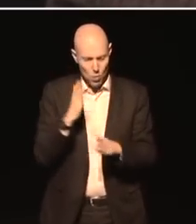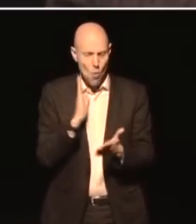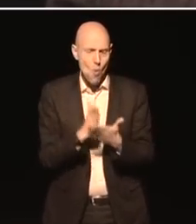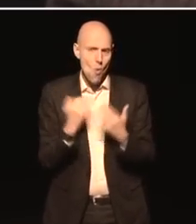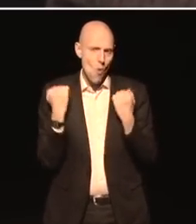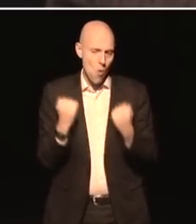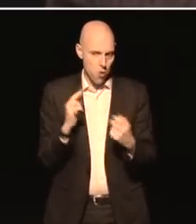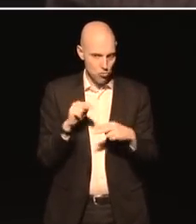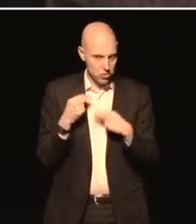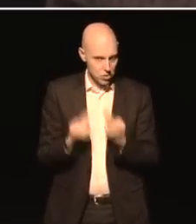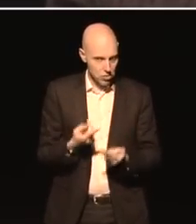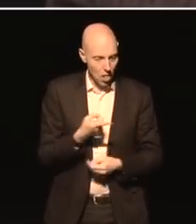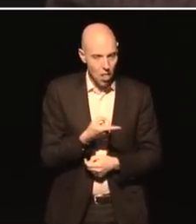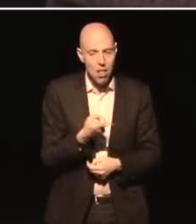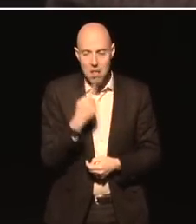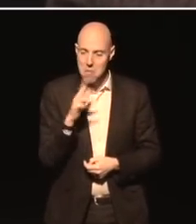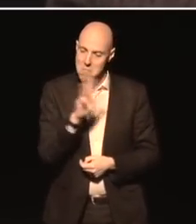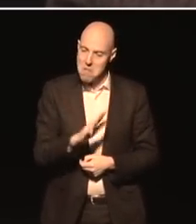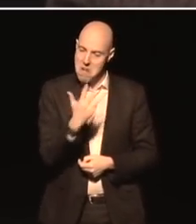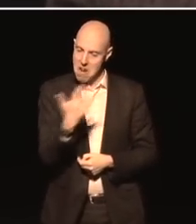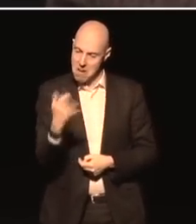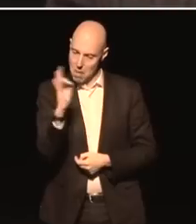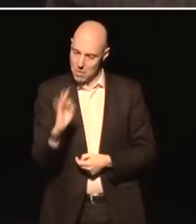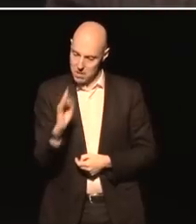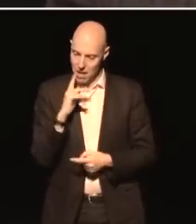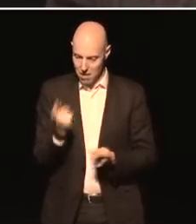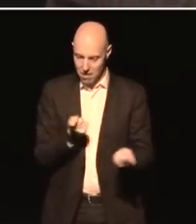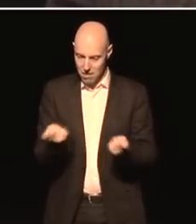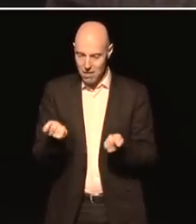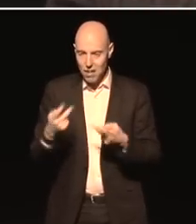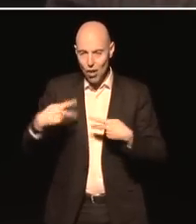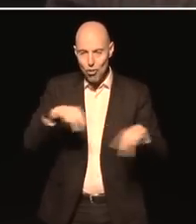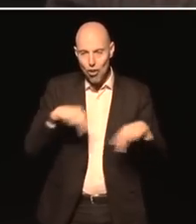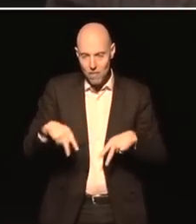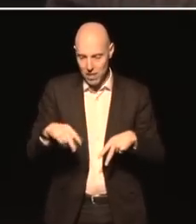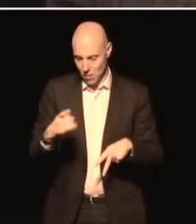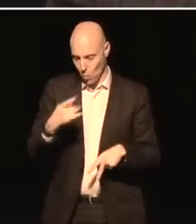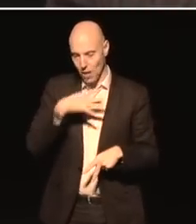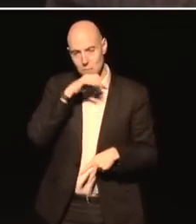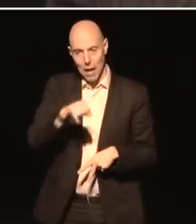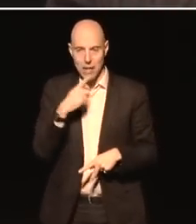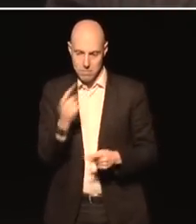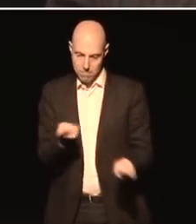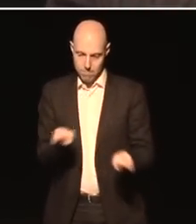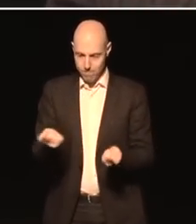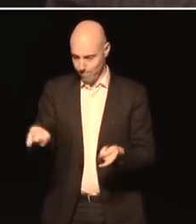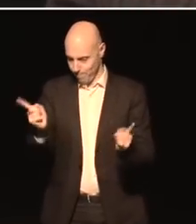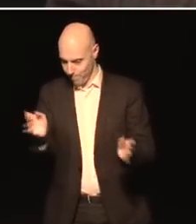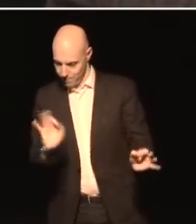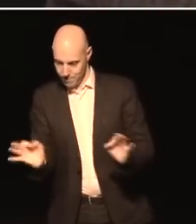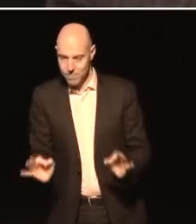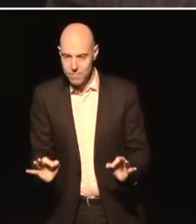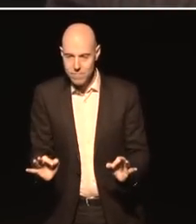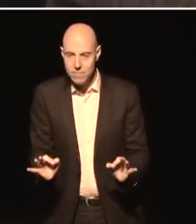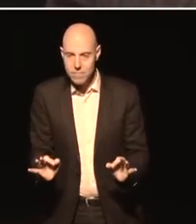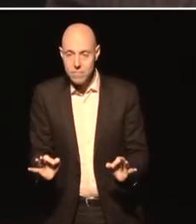repertoire. I would say 99% of the choreography was by white men. And it had